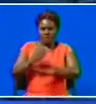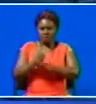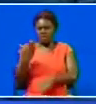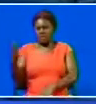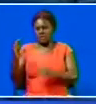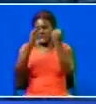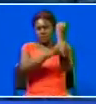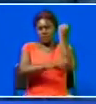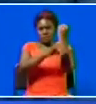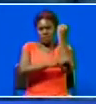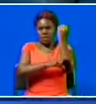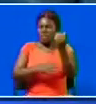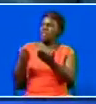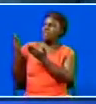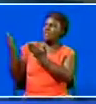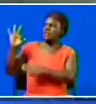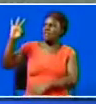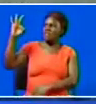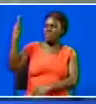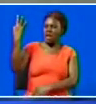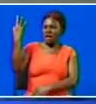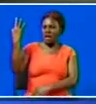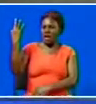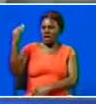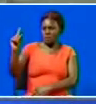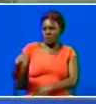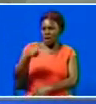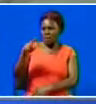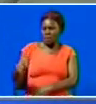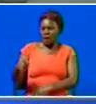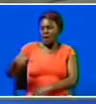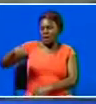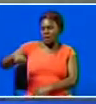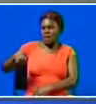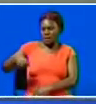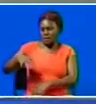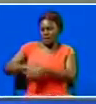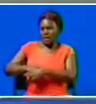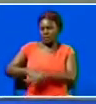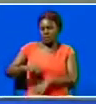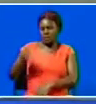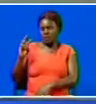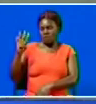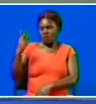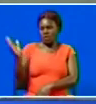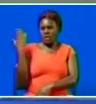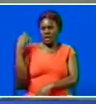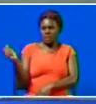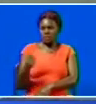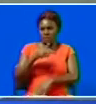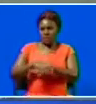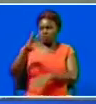country, this will be the third consignment of illicit goods to be seized in Eastleigh. On 4th of last month, detectives seized